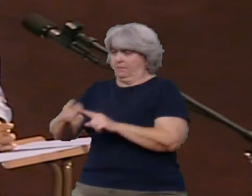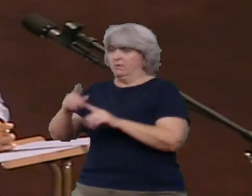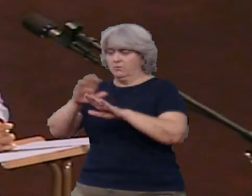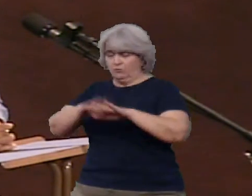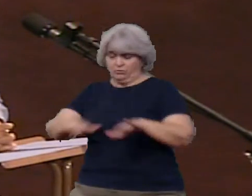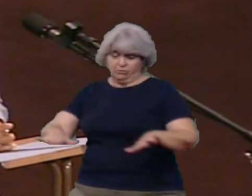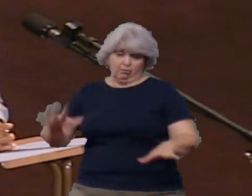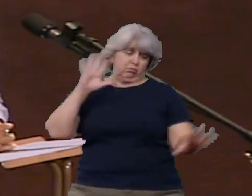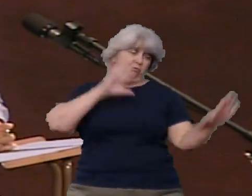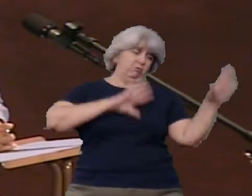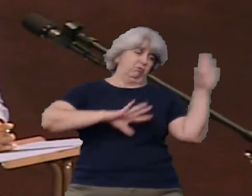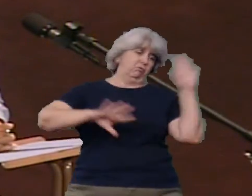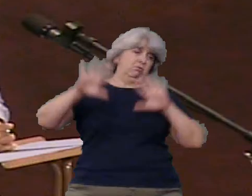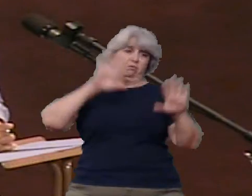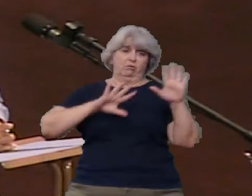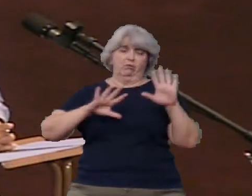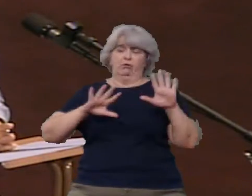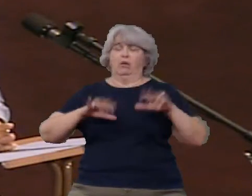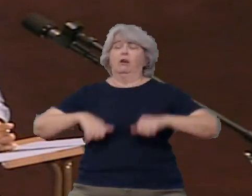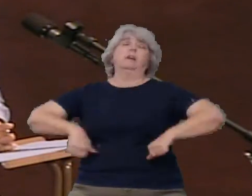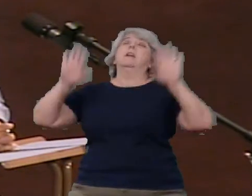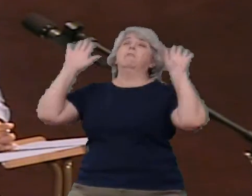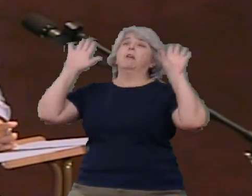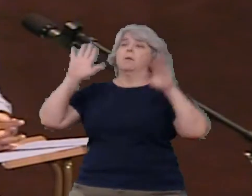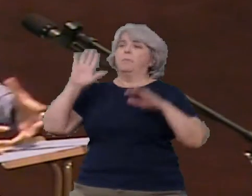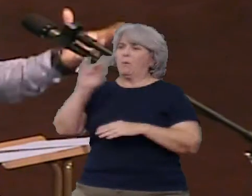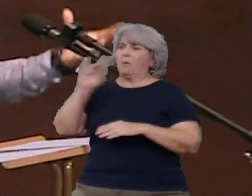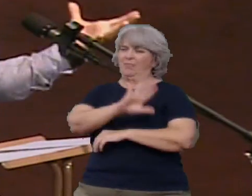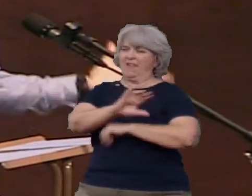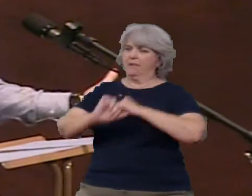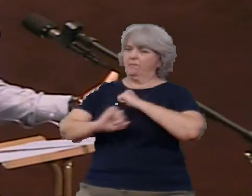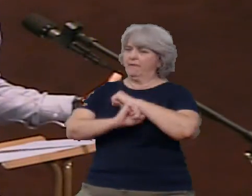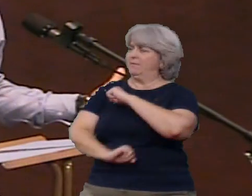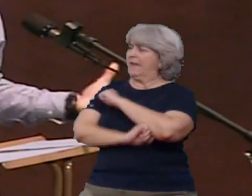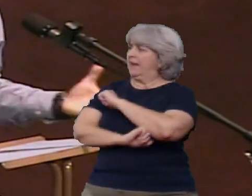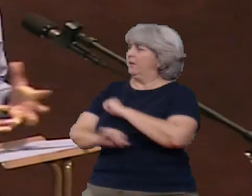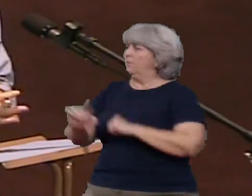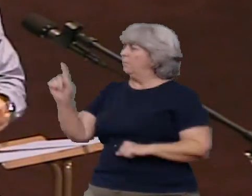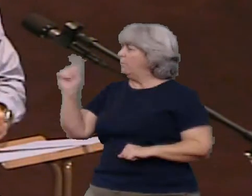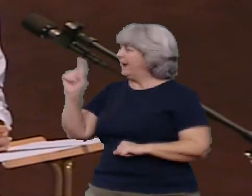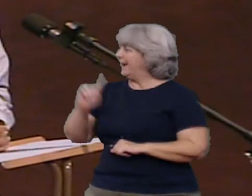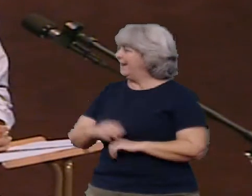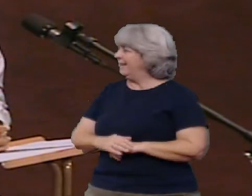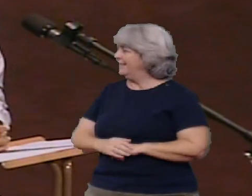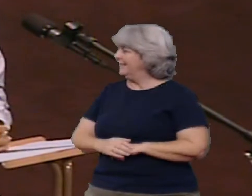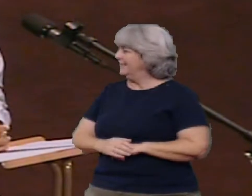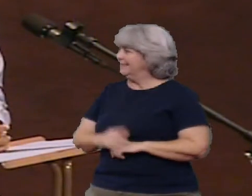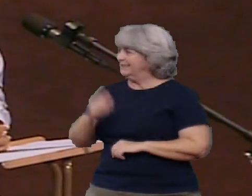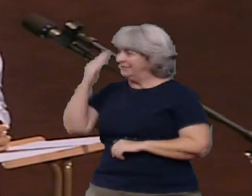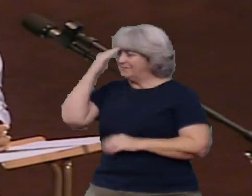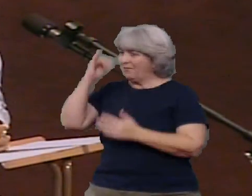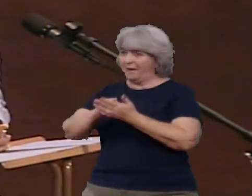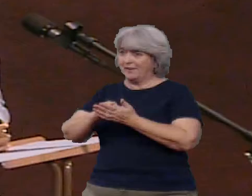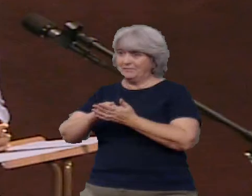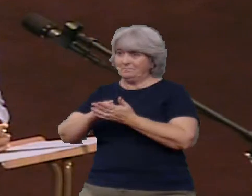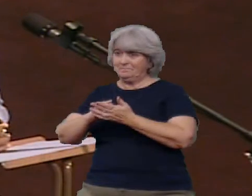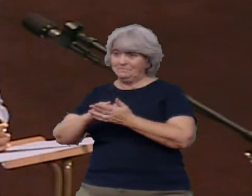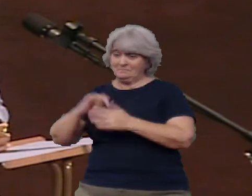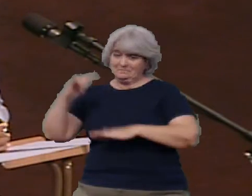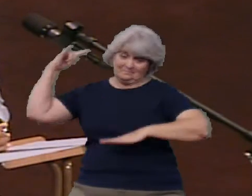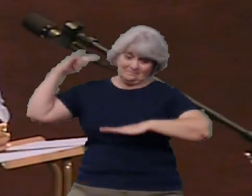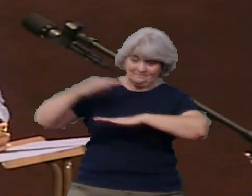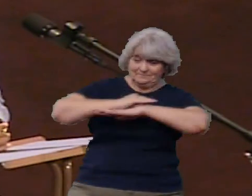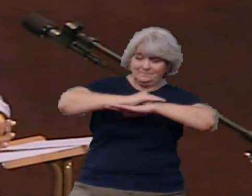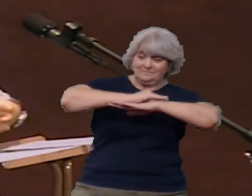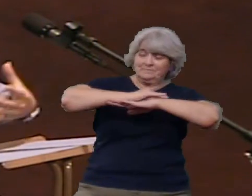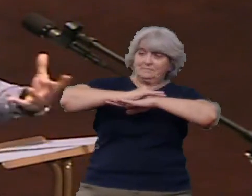they're probably done for. They have no foundation. That runway on the Osaka Bay would have collapsed without that solid